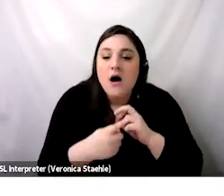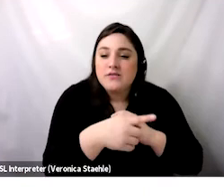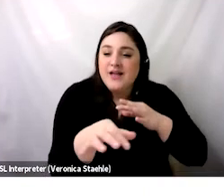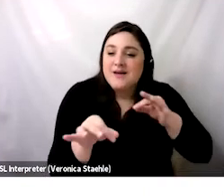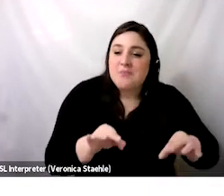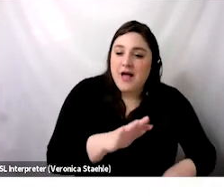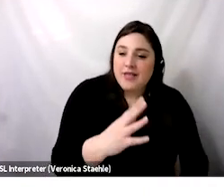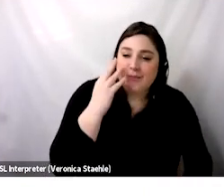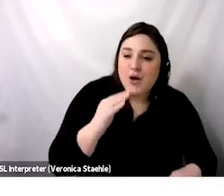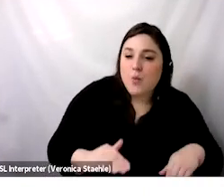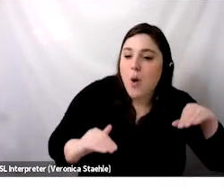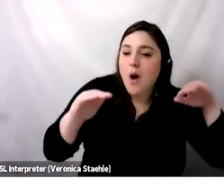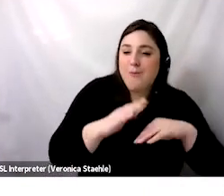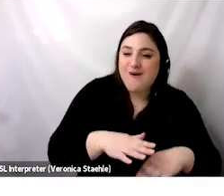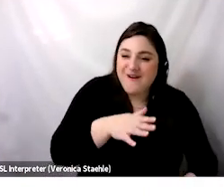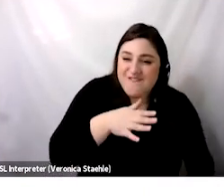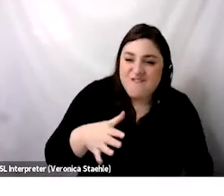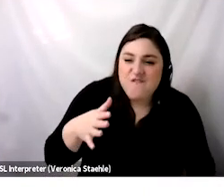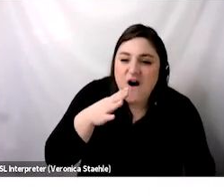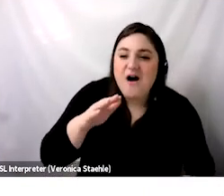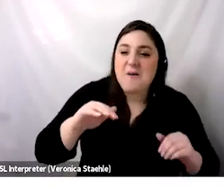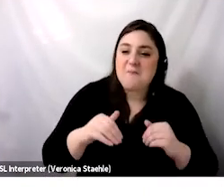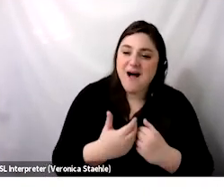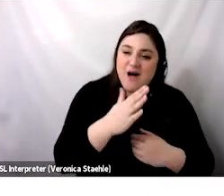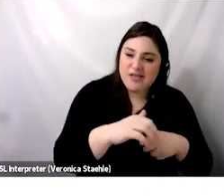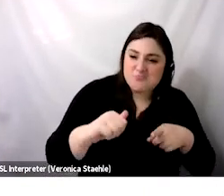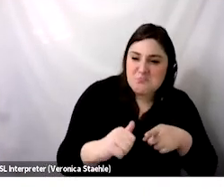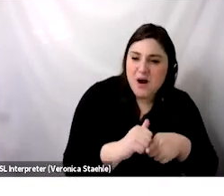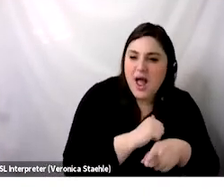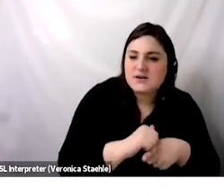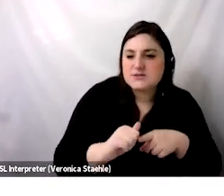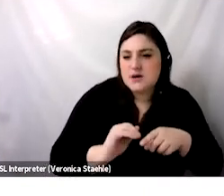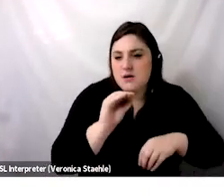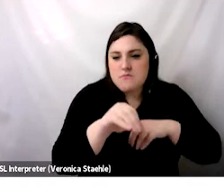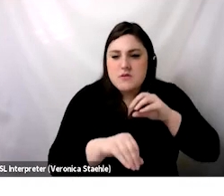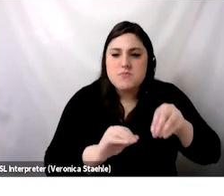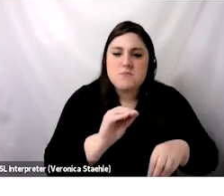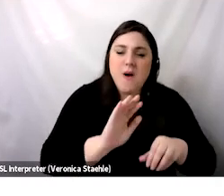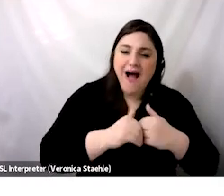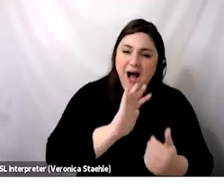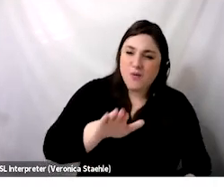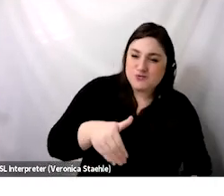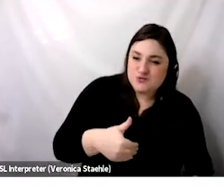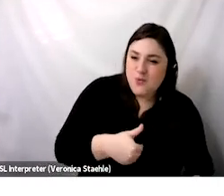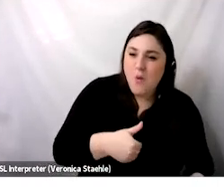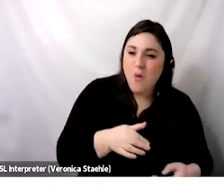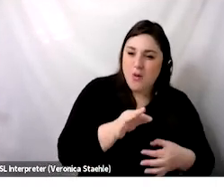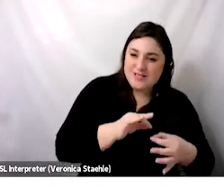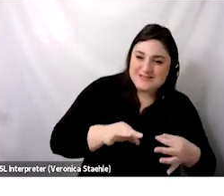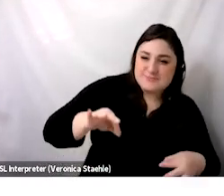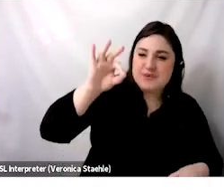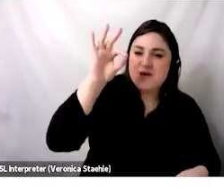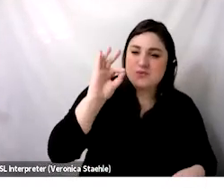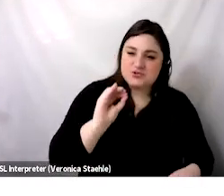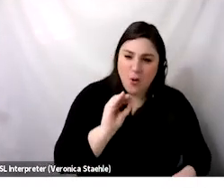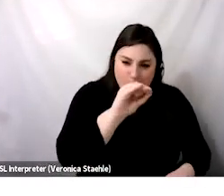and how it was spiritual for them. And I was just amazed, because I did not get that from school. I didn't get